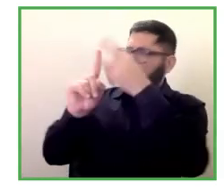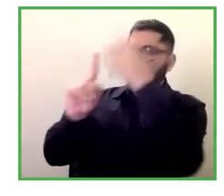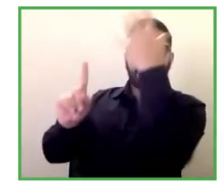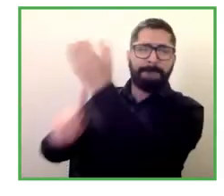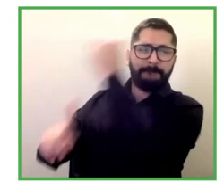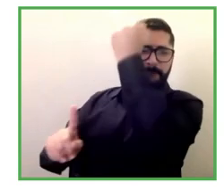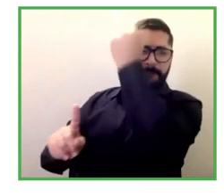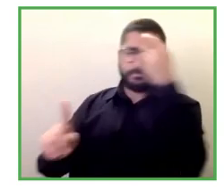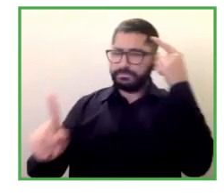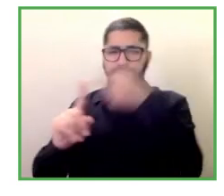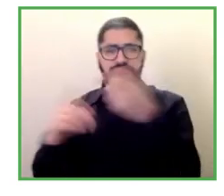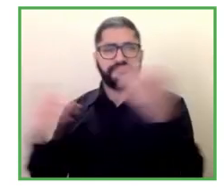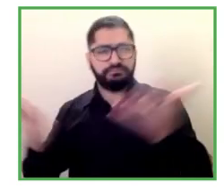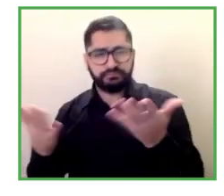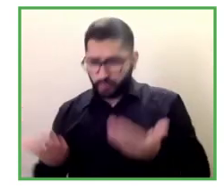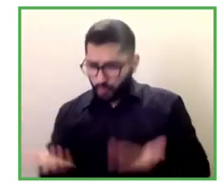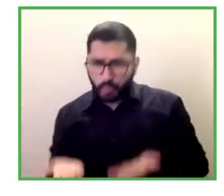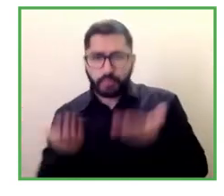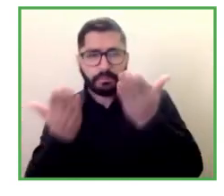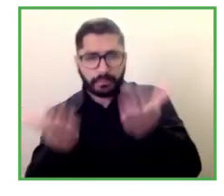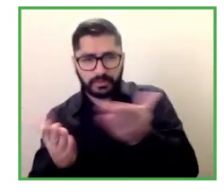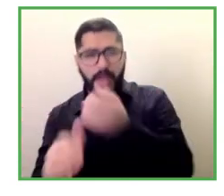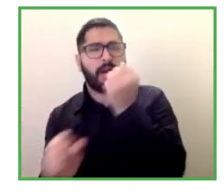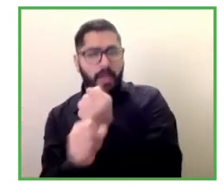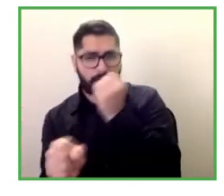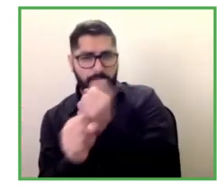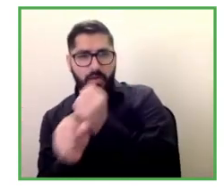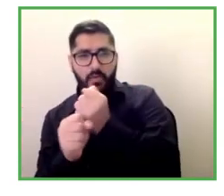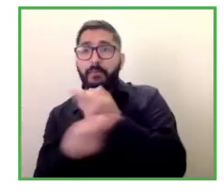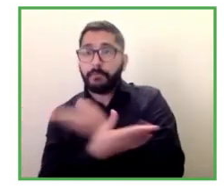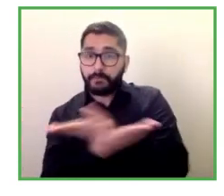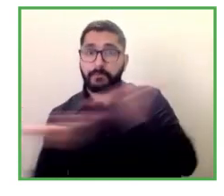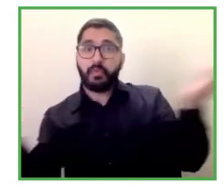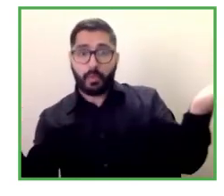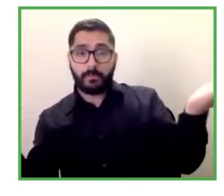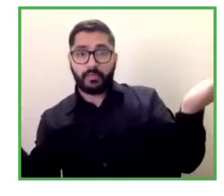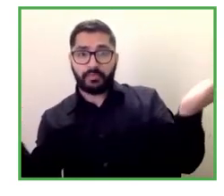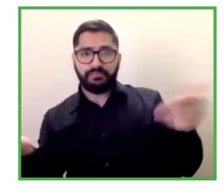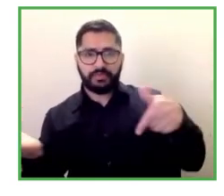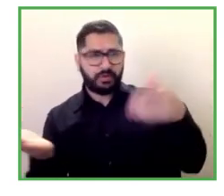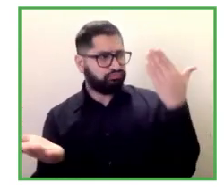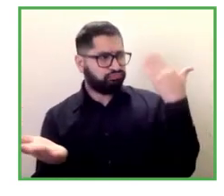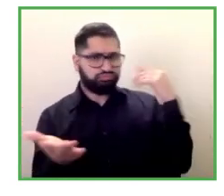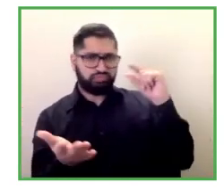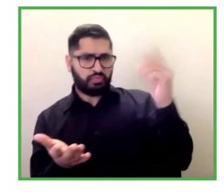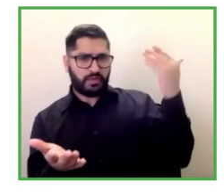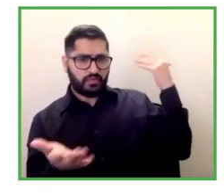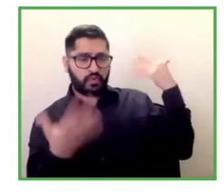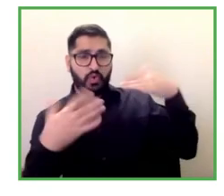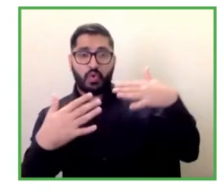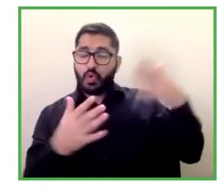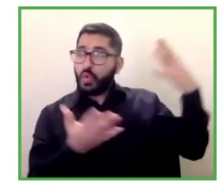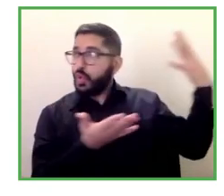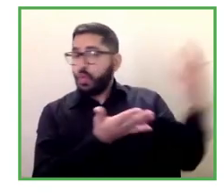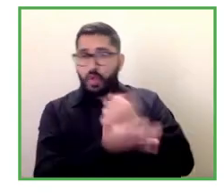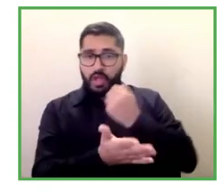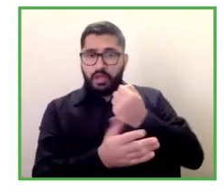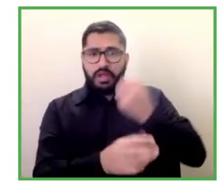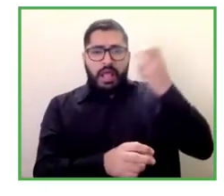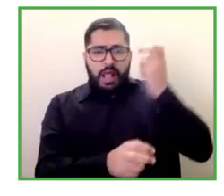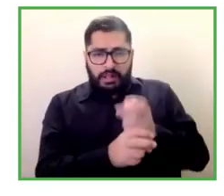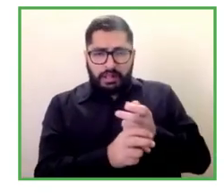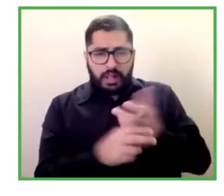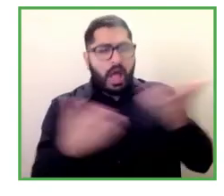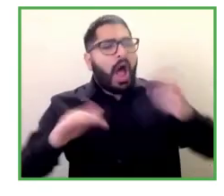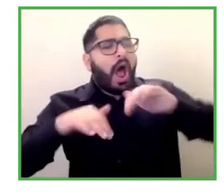We are doing a great offer of jobs in Spain. That will be a challenge. So, Laura, how do you see this facing